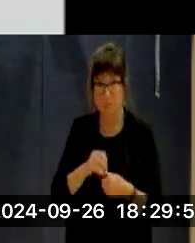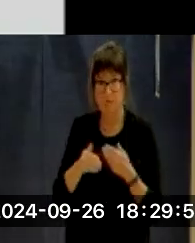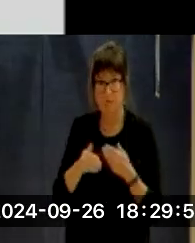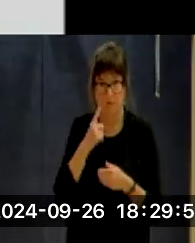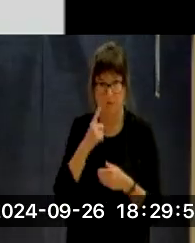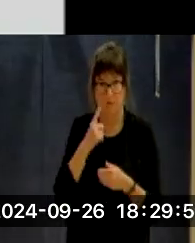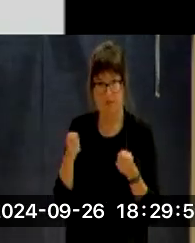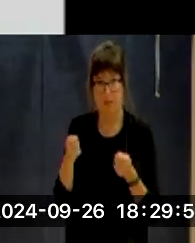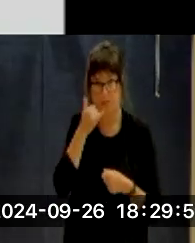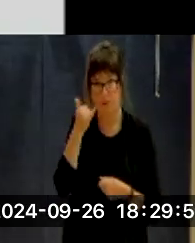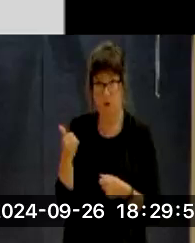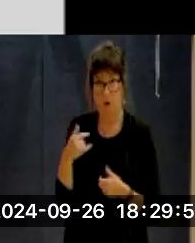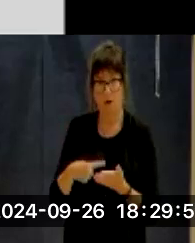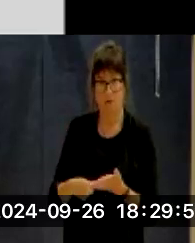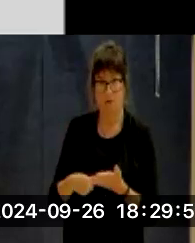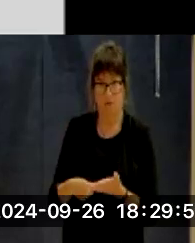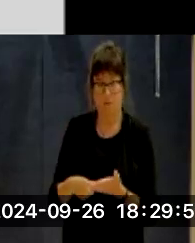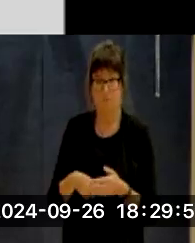that